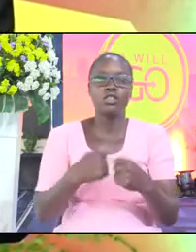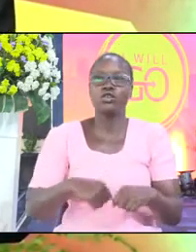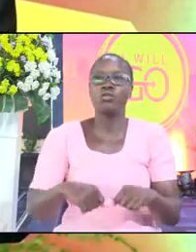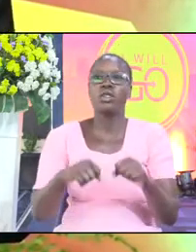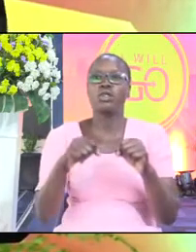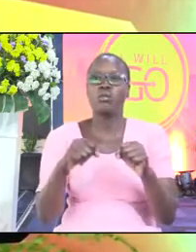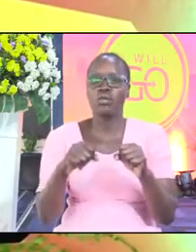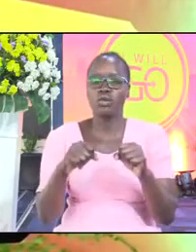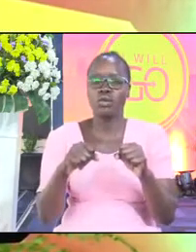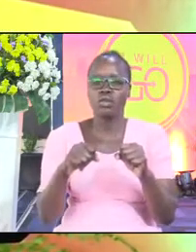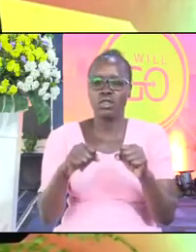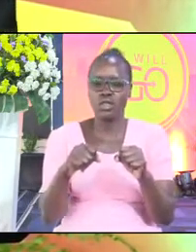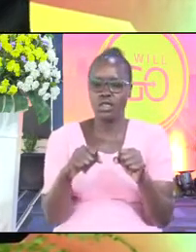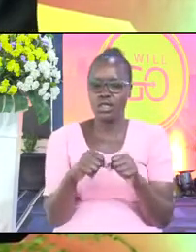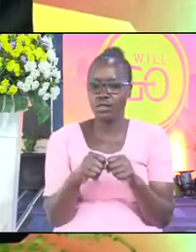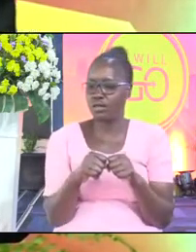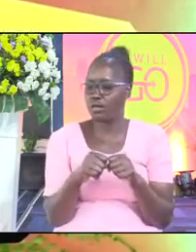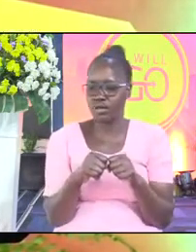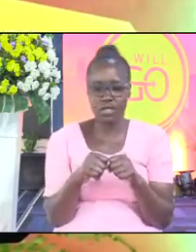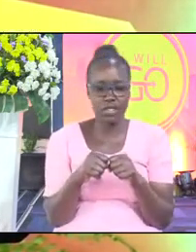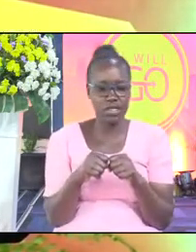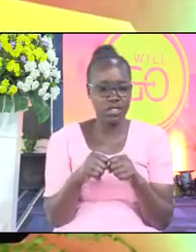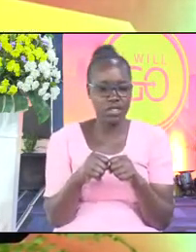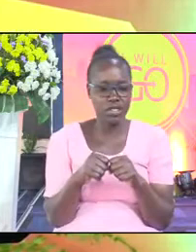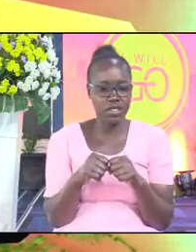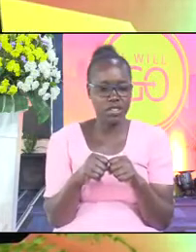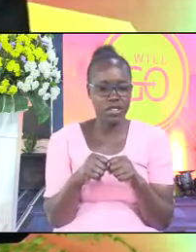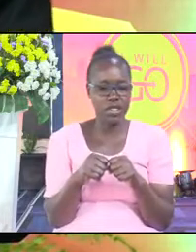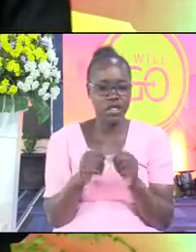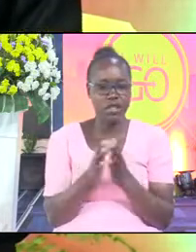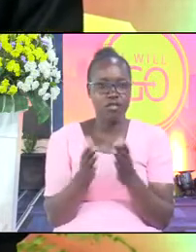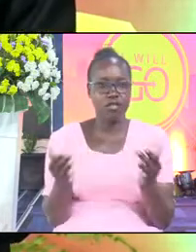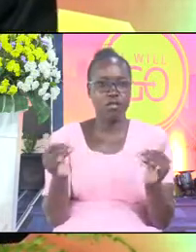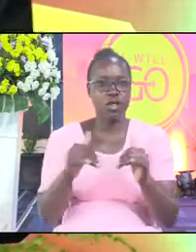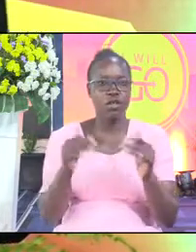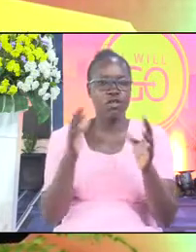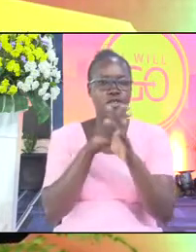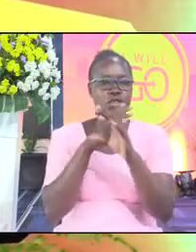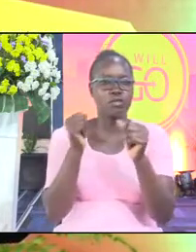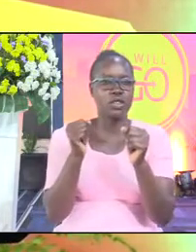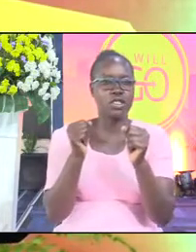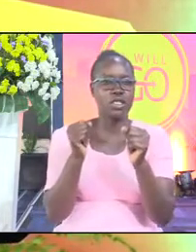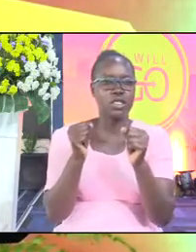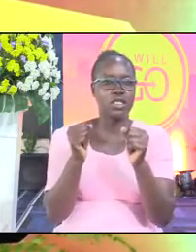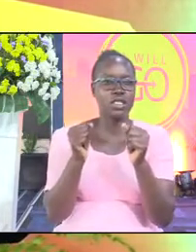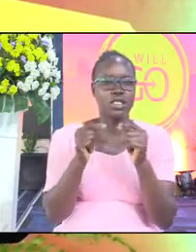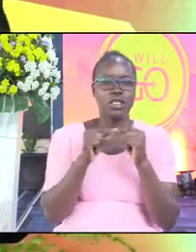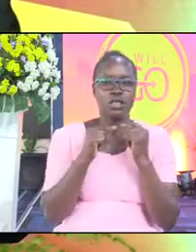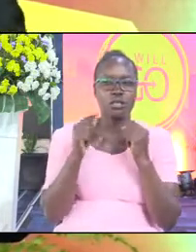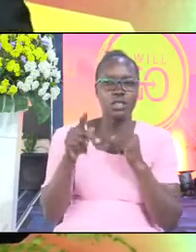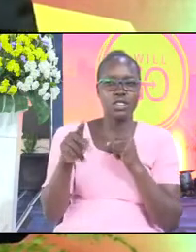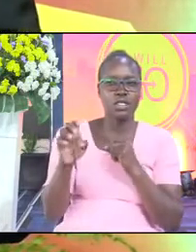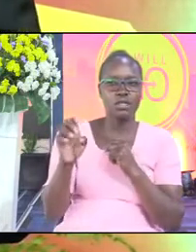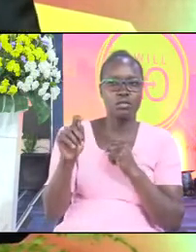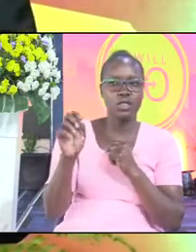you. I bring you greetings from my conference president, Pastor Peter Malagutu, who's